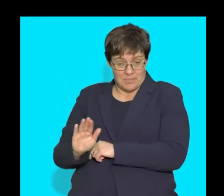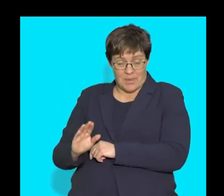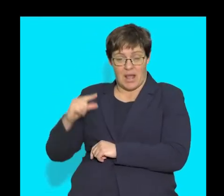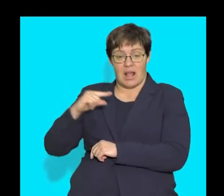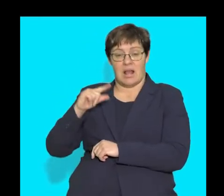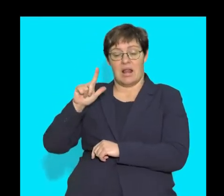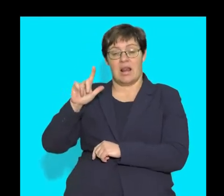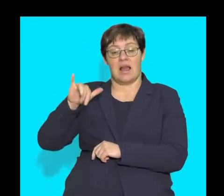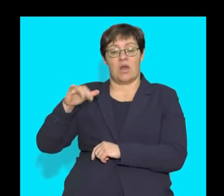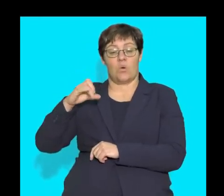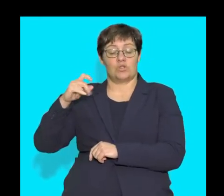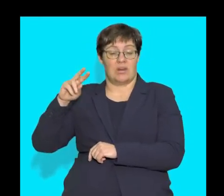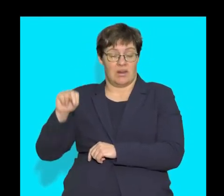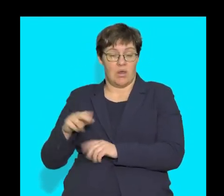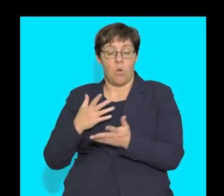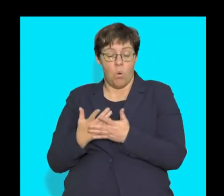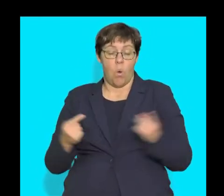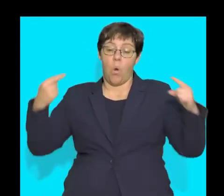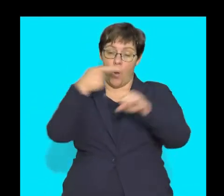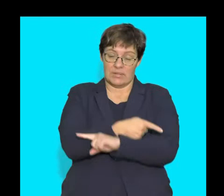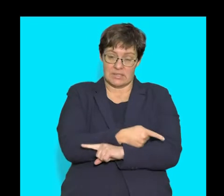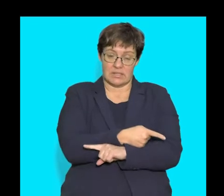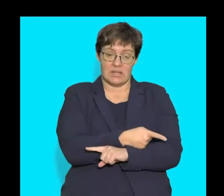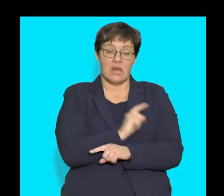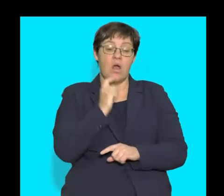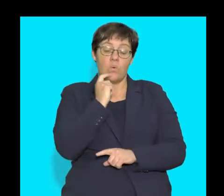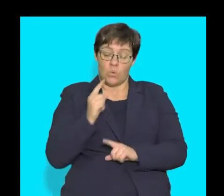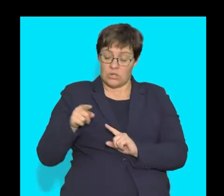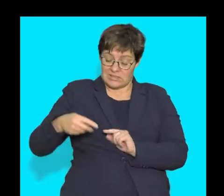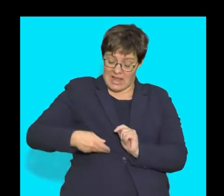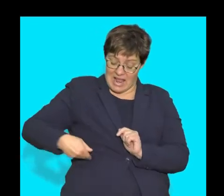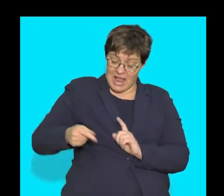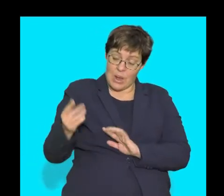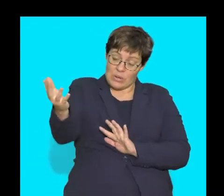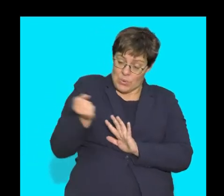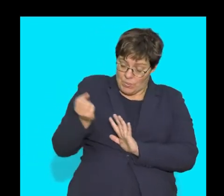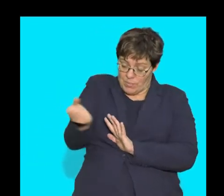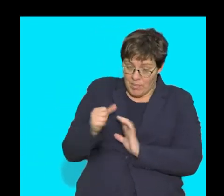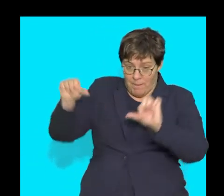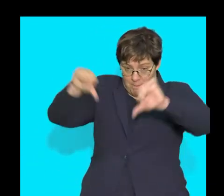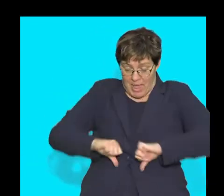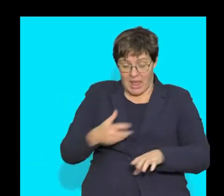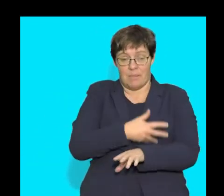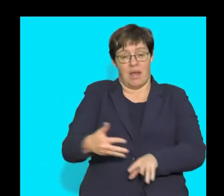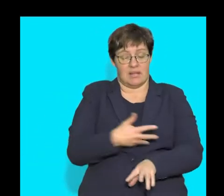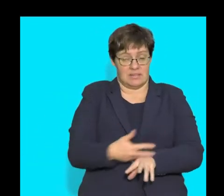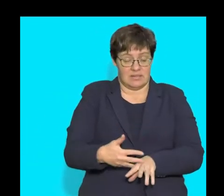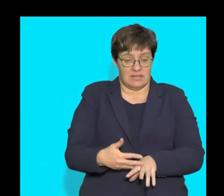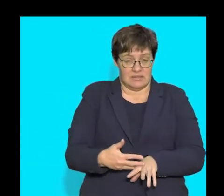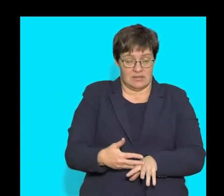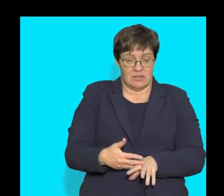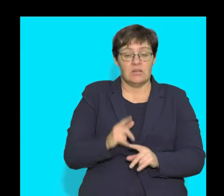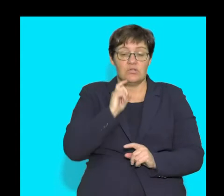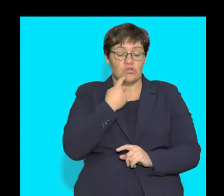glucose as glycogen, or the opposite, release the glucose, which is in a complex molecule, back